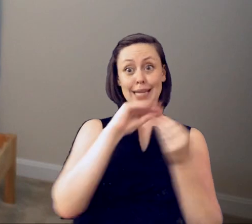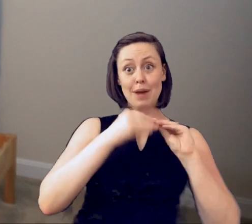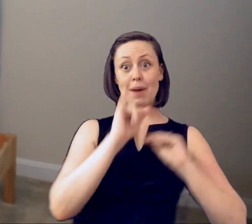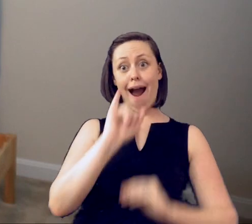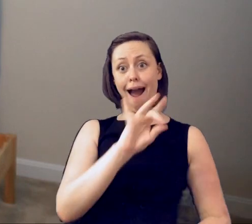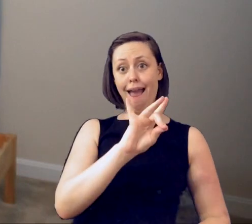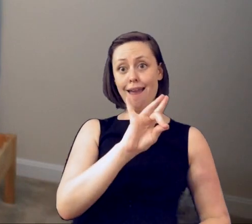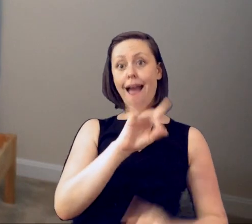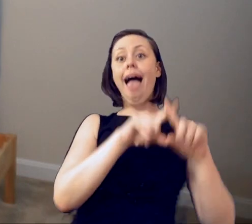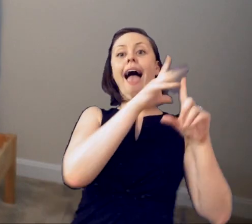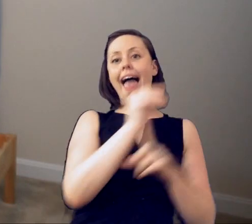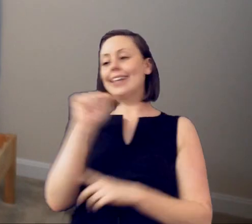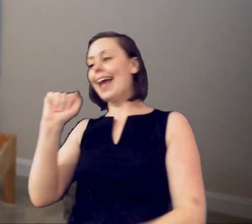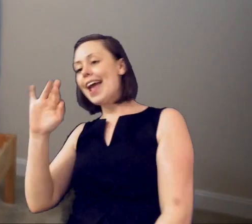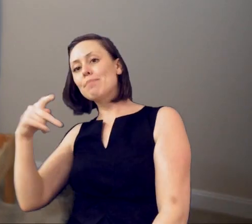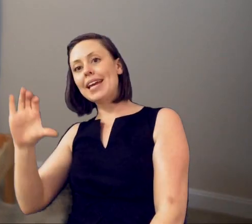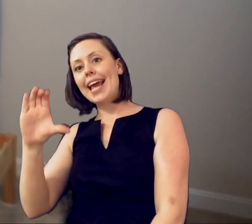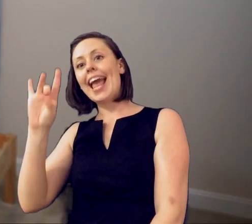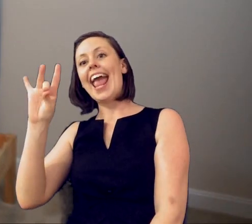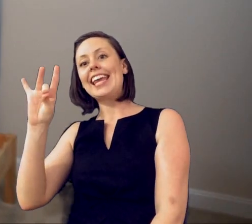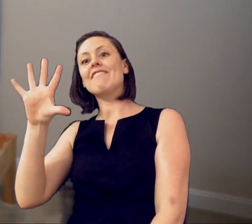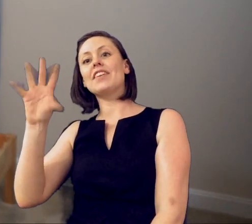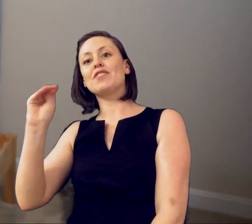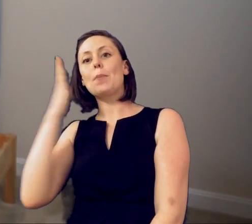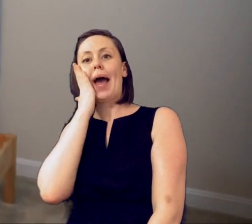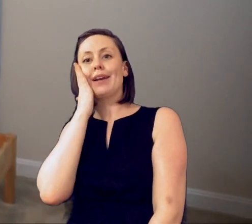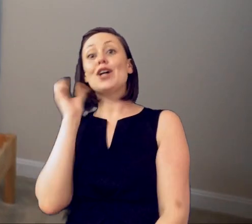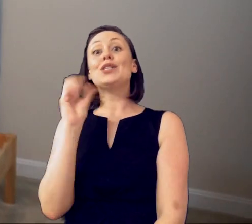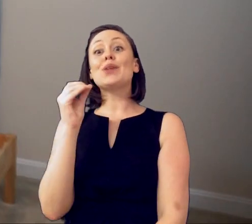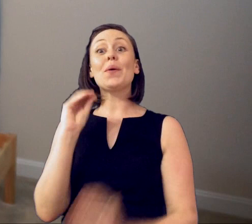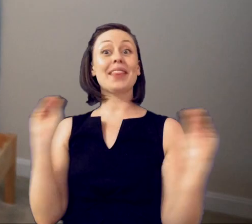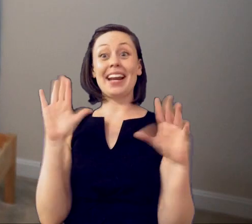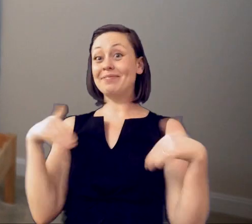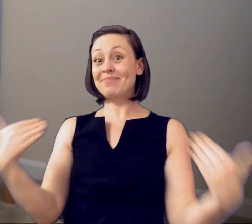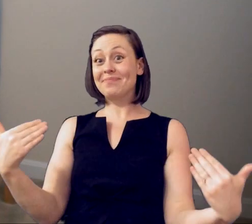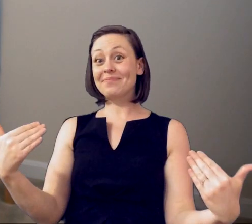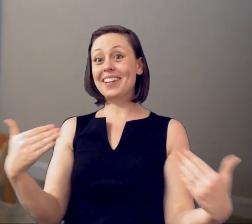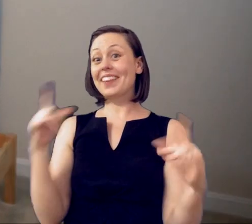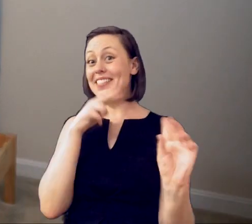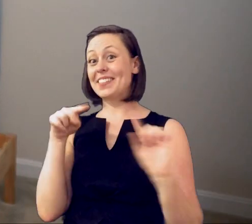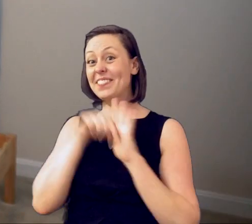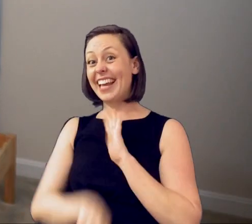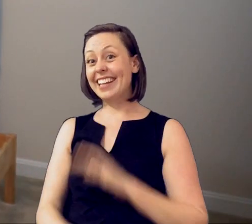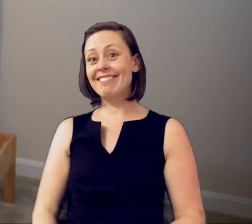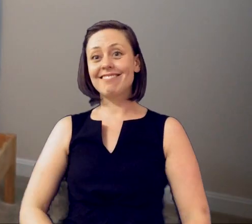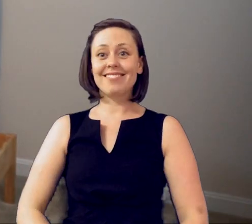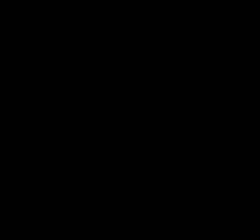Sleep Number i8 and AirPedic's 850 bed. So without any further ado, let's dig